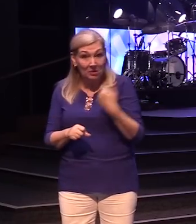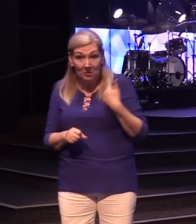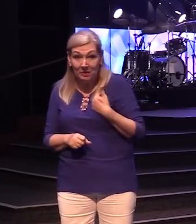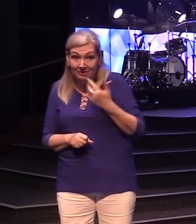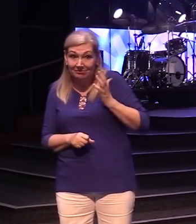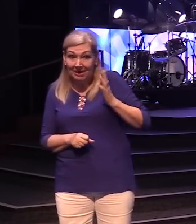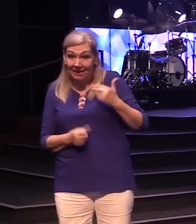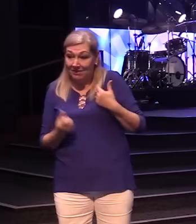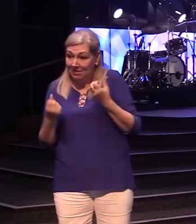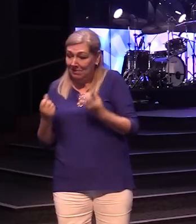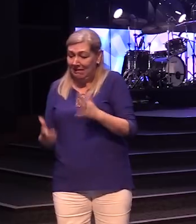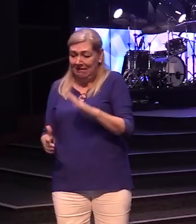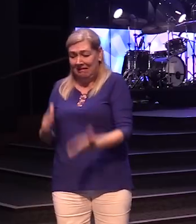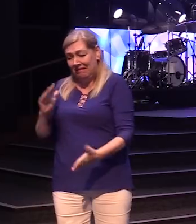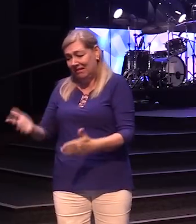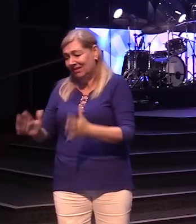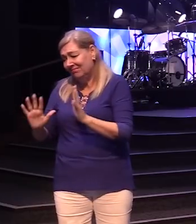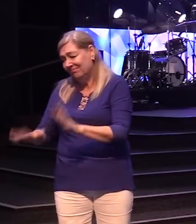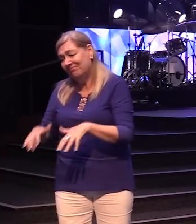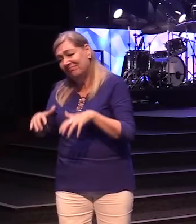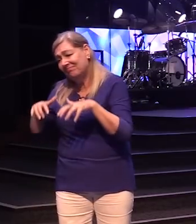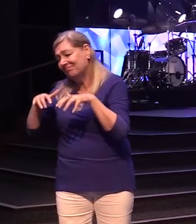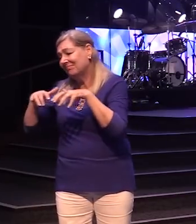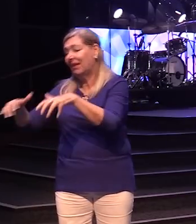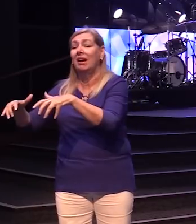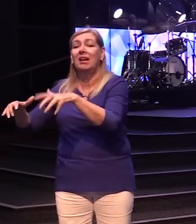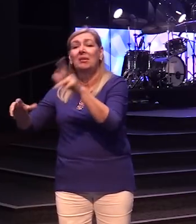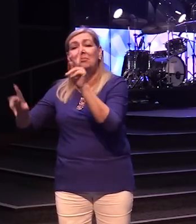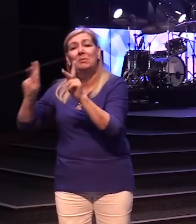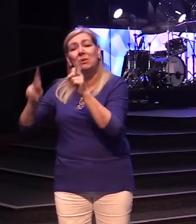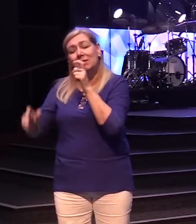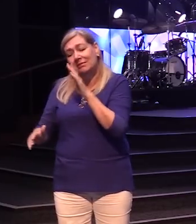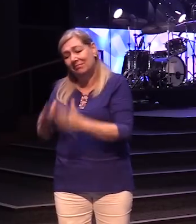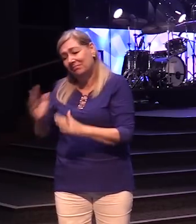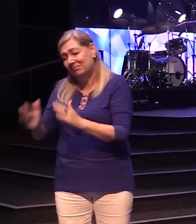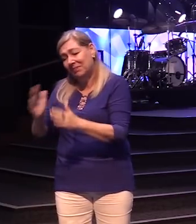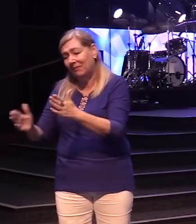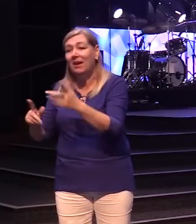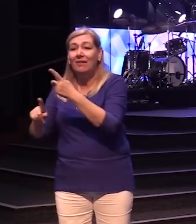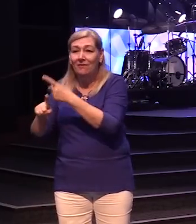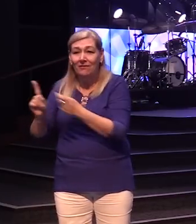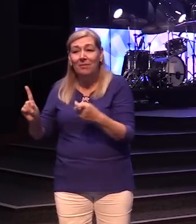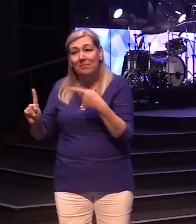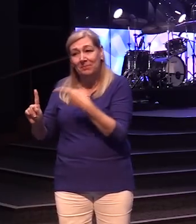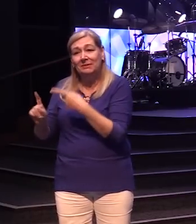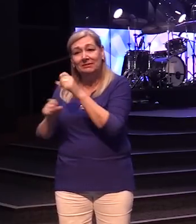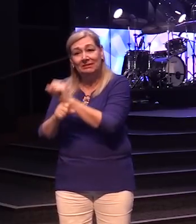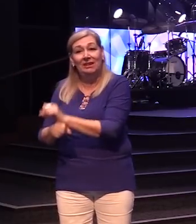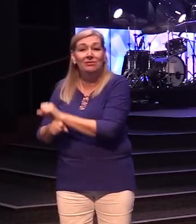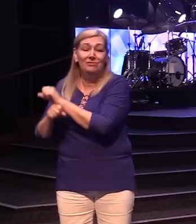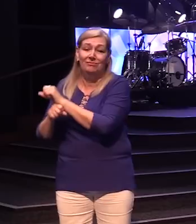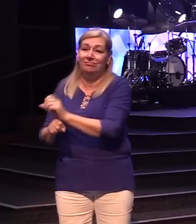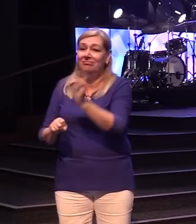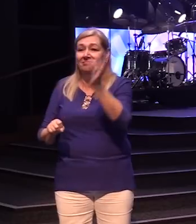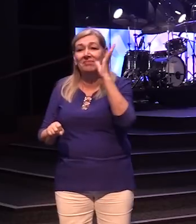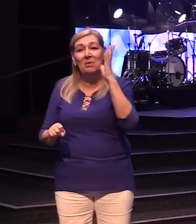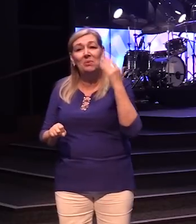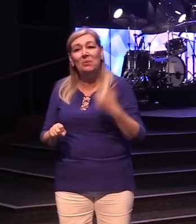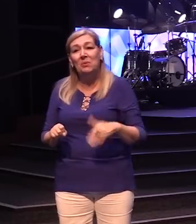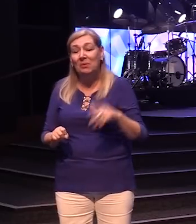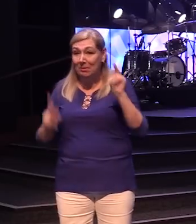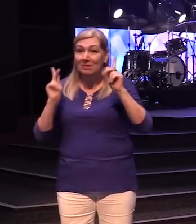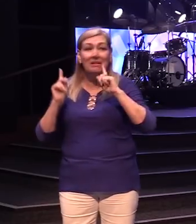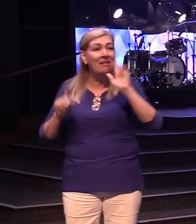through the deaths of hundreds of thousands of patriotic Americans who said, "I love my